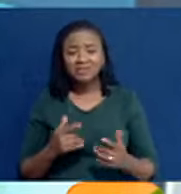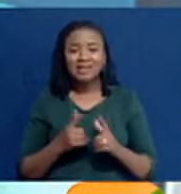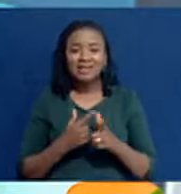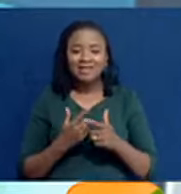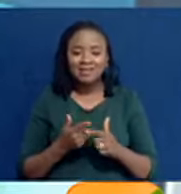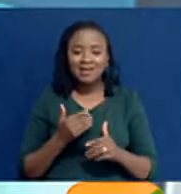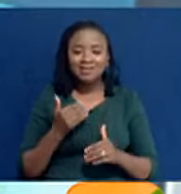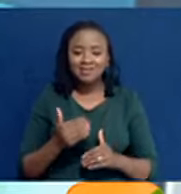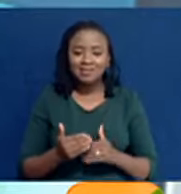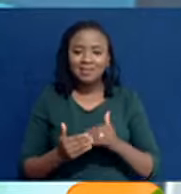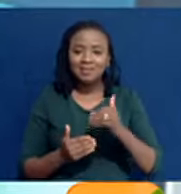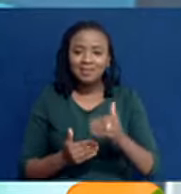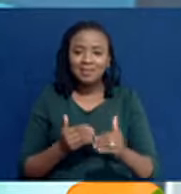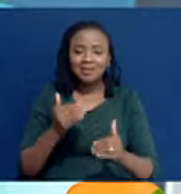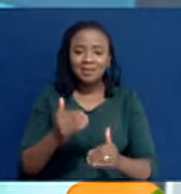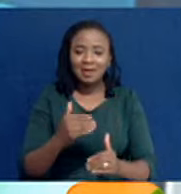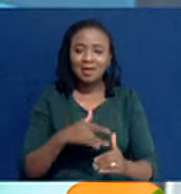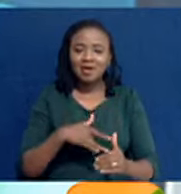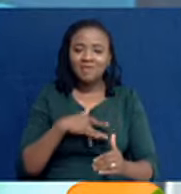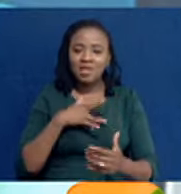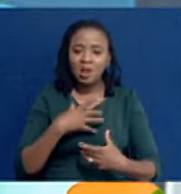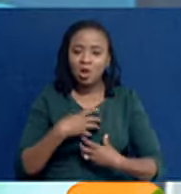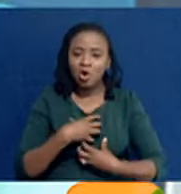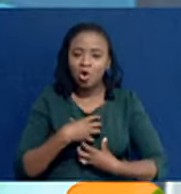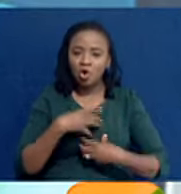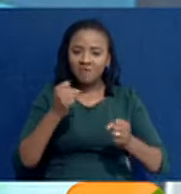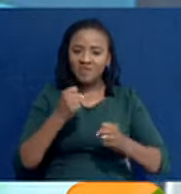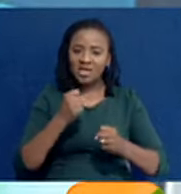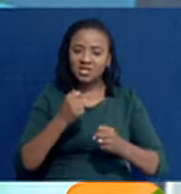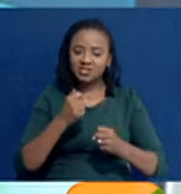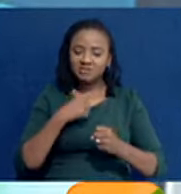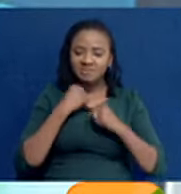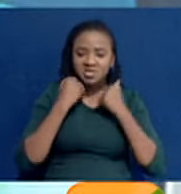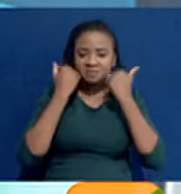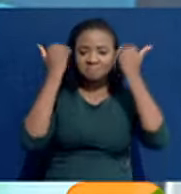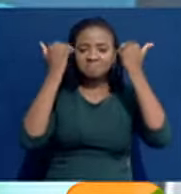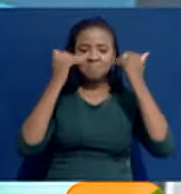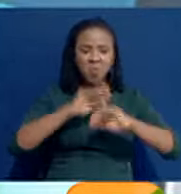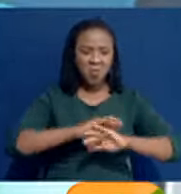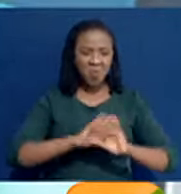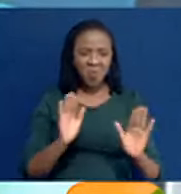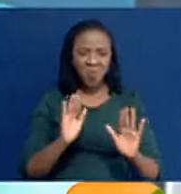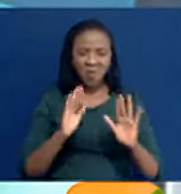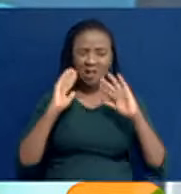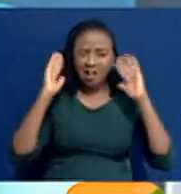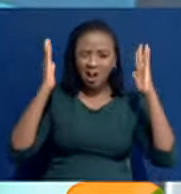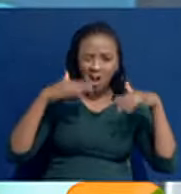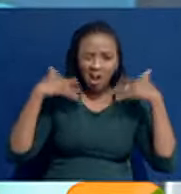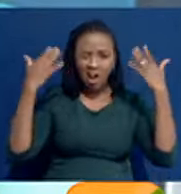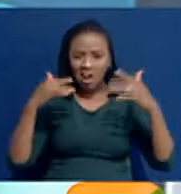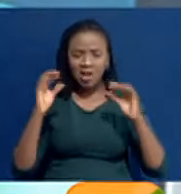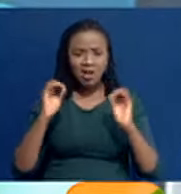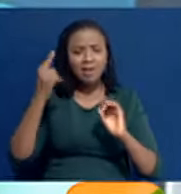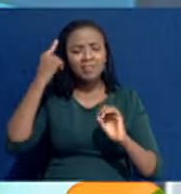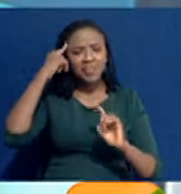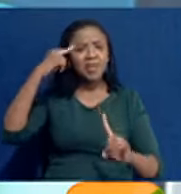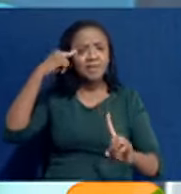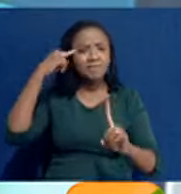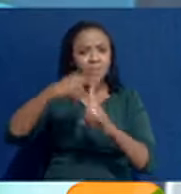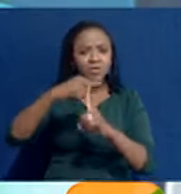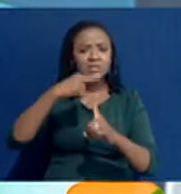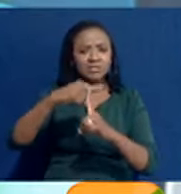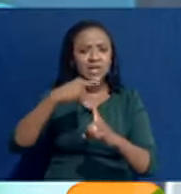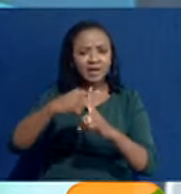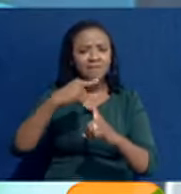very confident and not really worrying and not thinking, being very positive. I did not now see